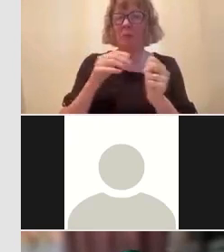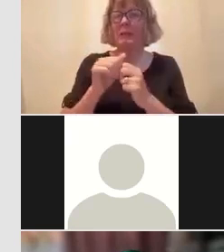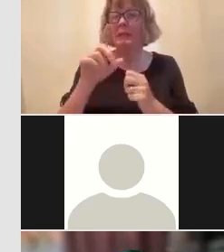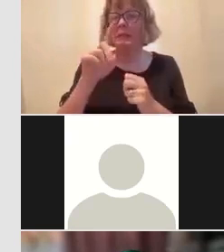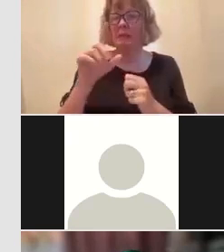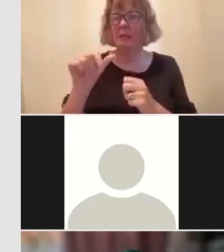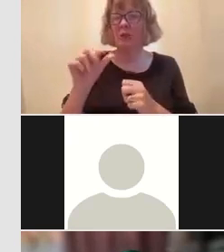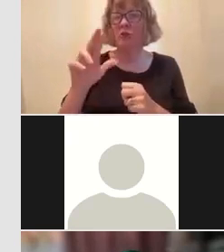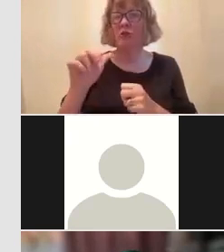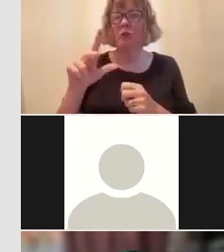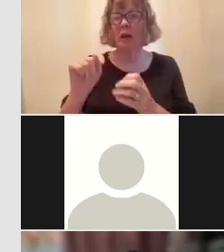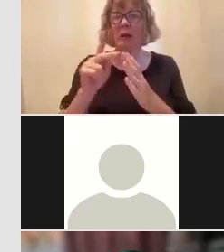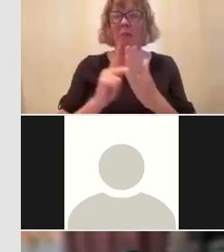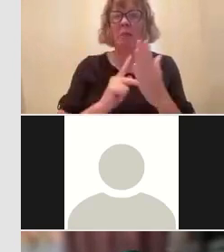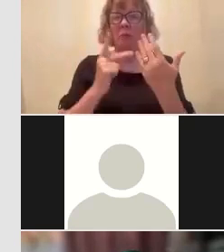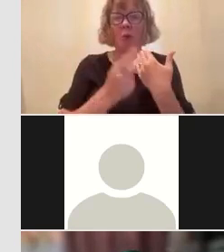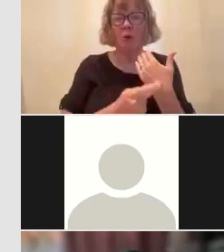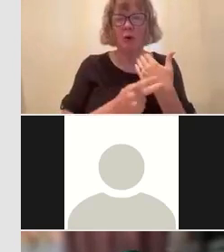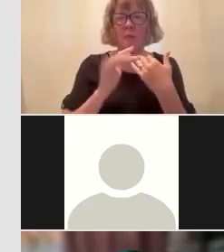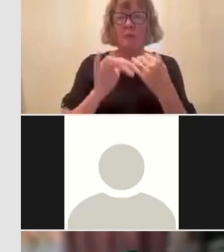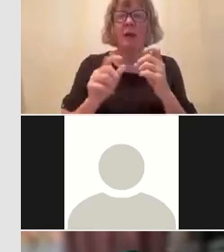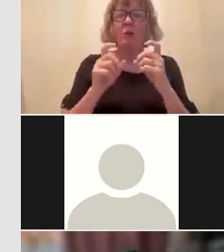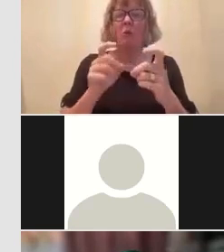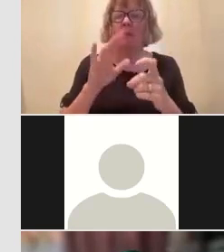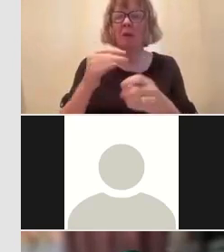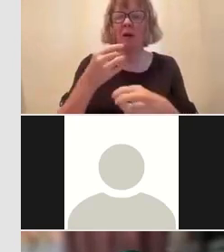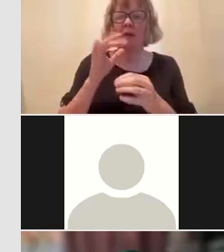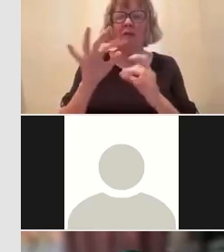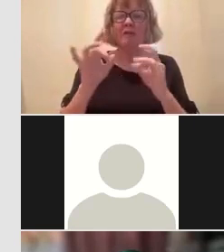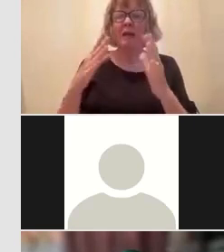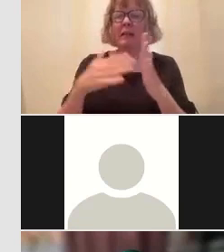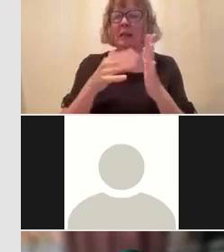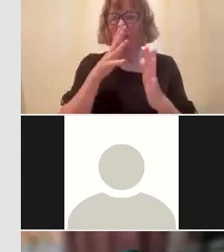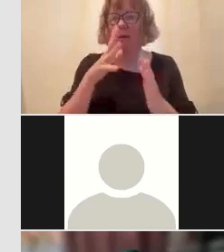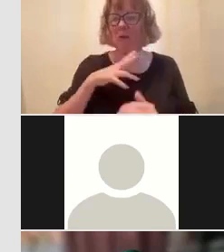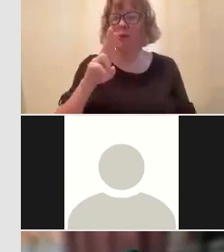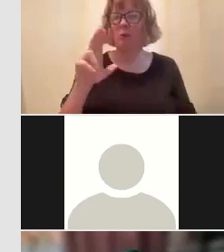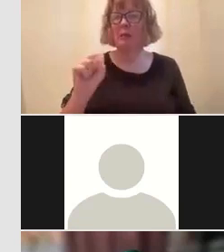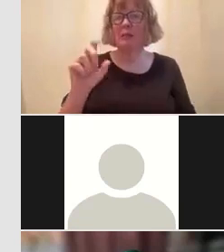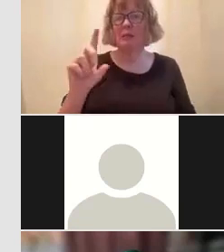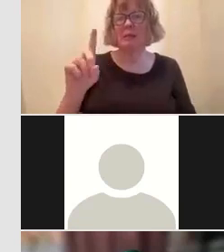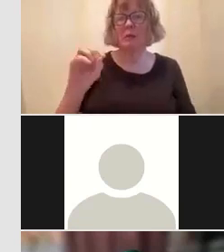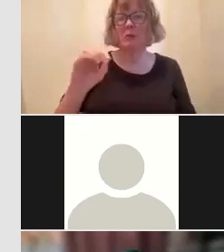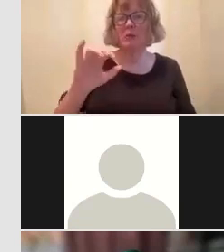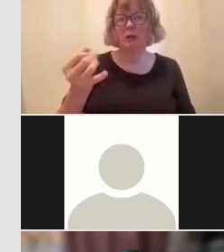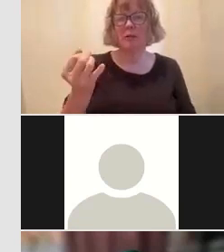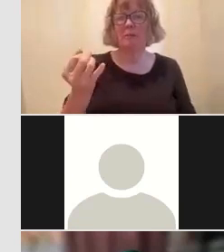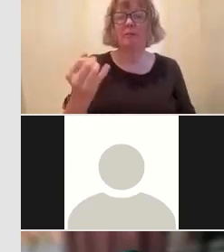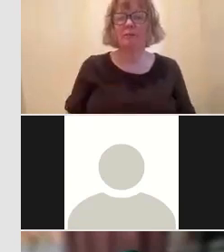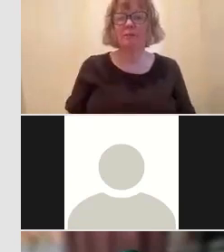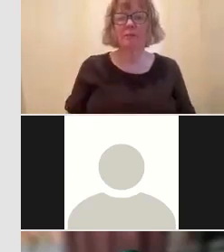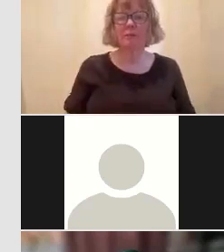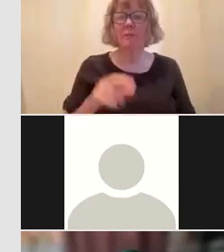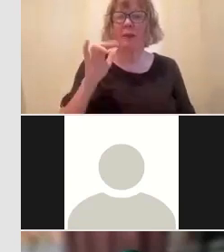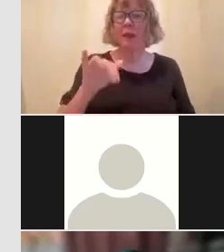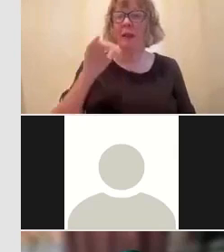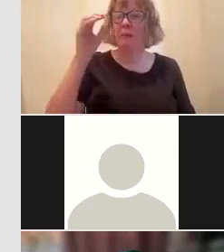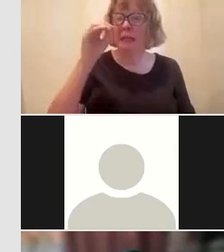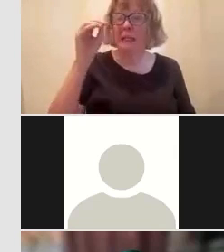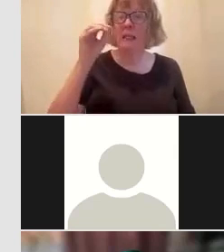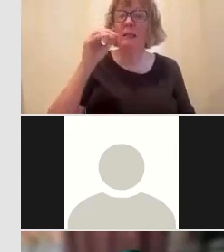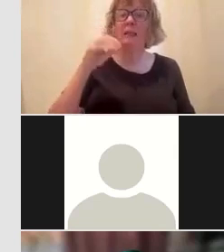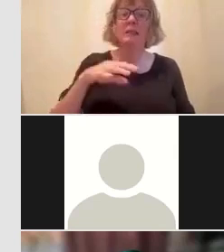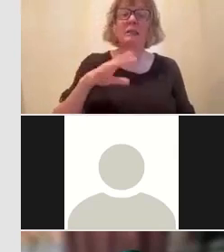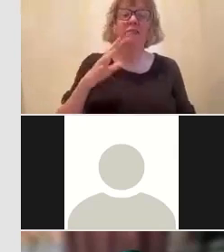Grants Program, awarded by the Office of Violence Against Women, U.S. Department of Justice. The opinions, findings,